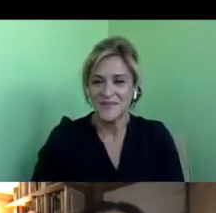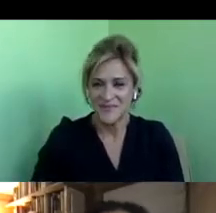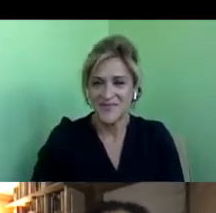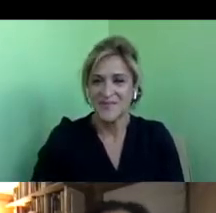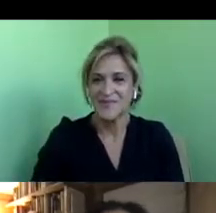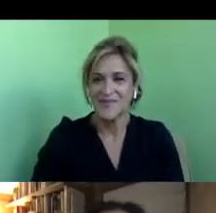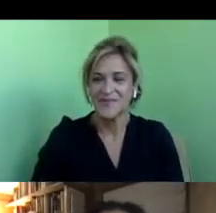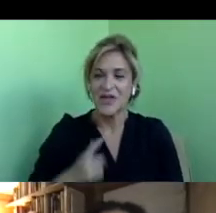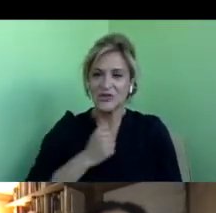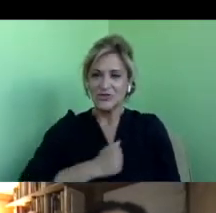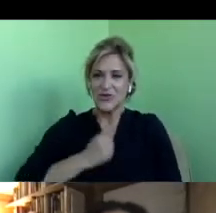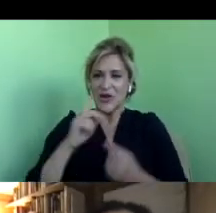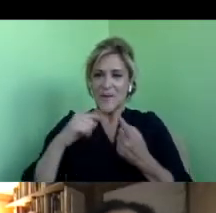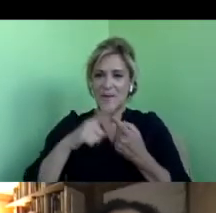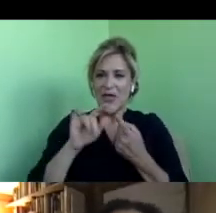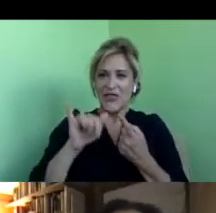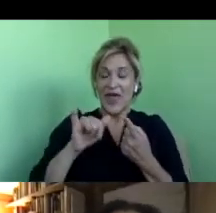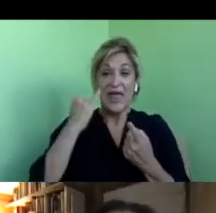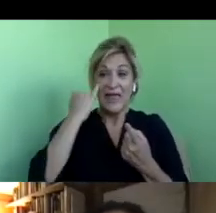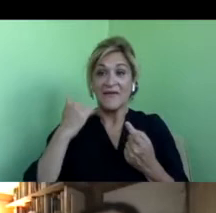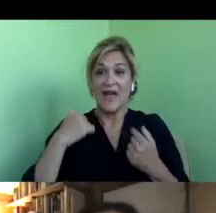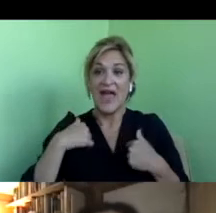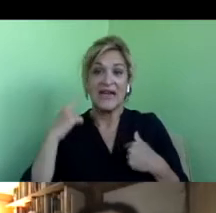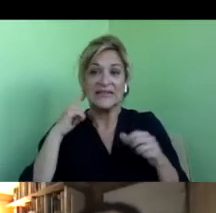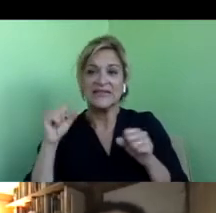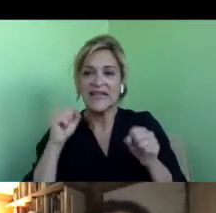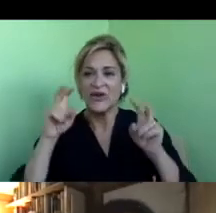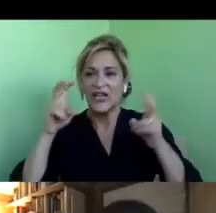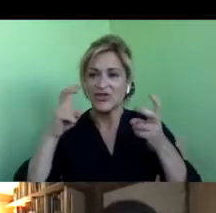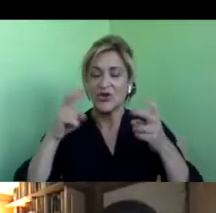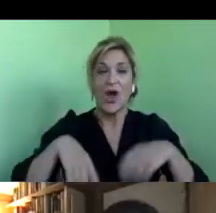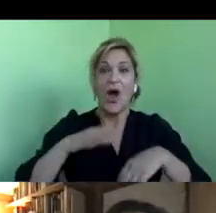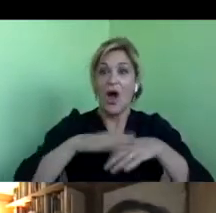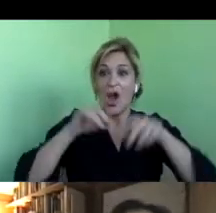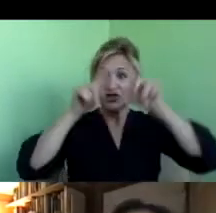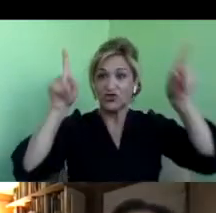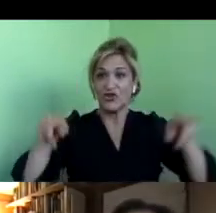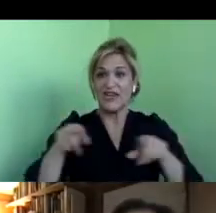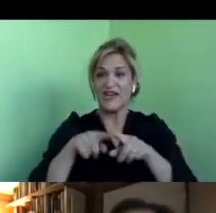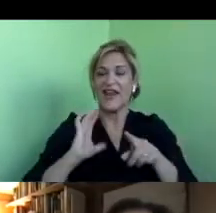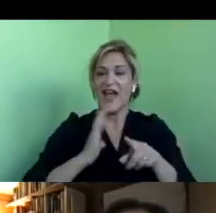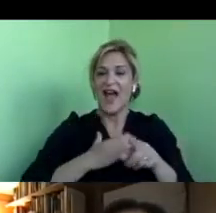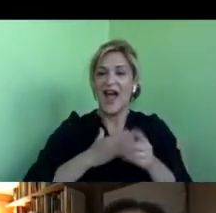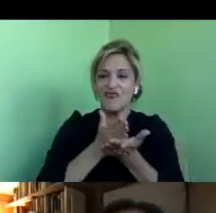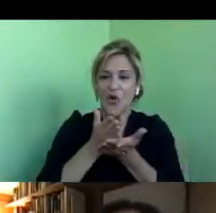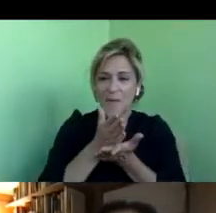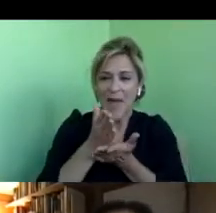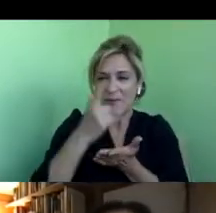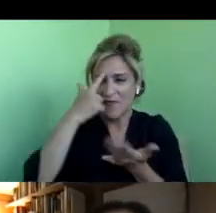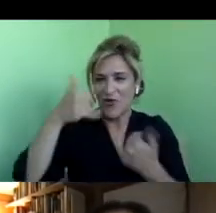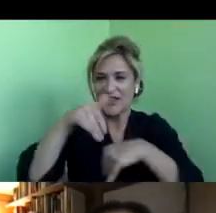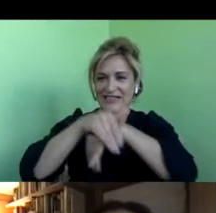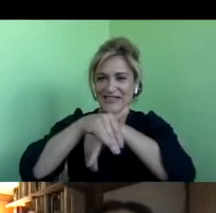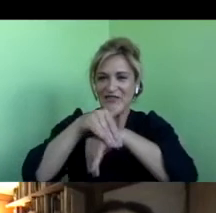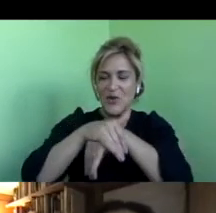roadmap for the evening. We have a